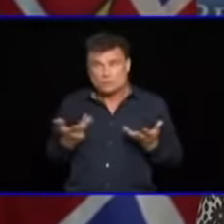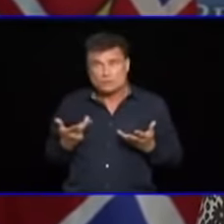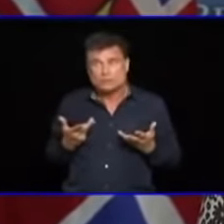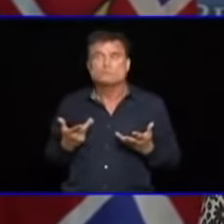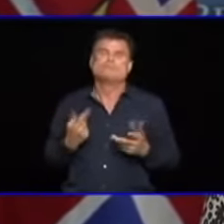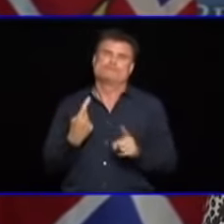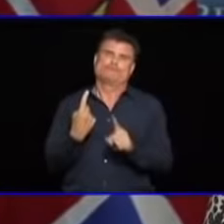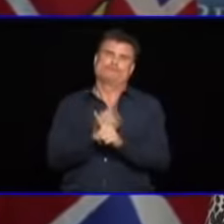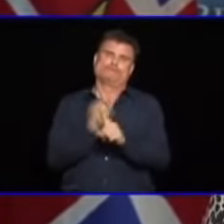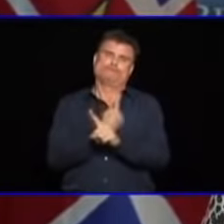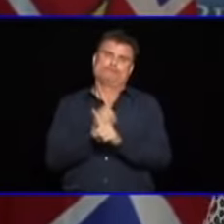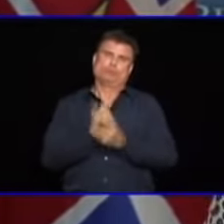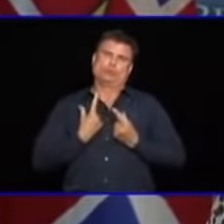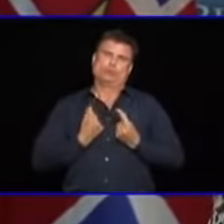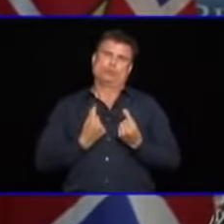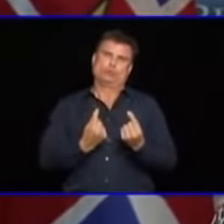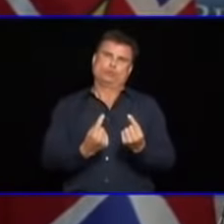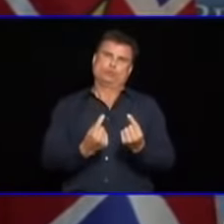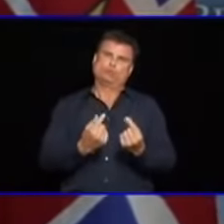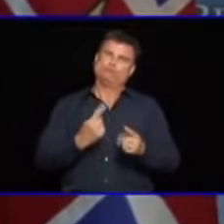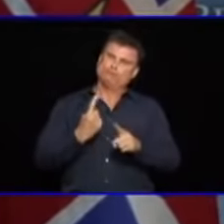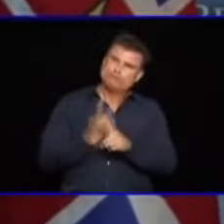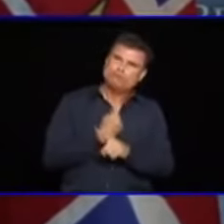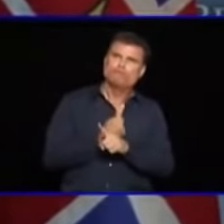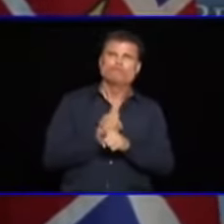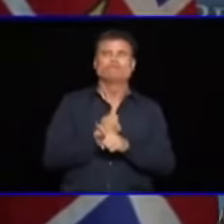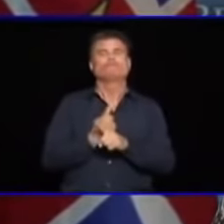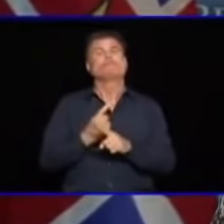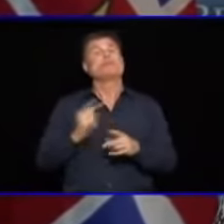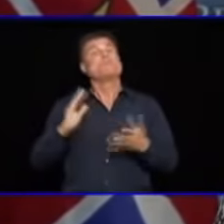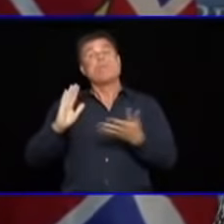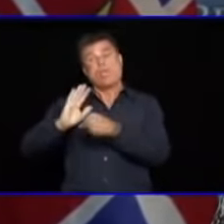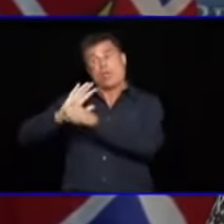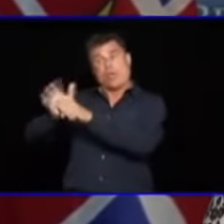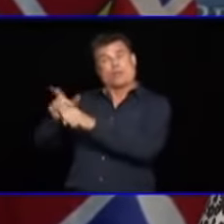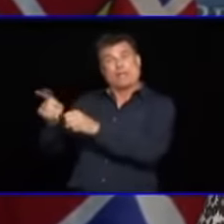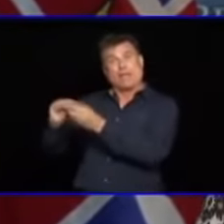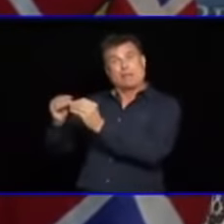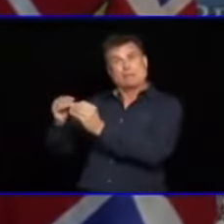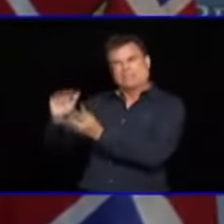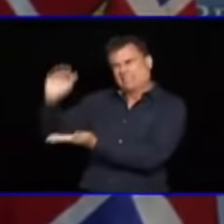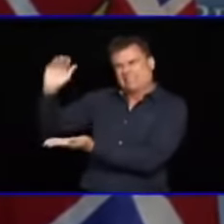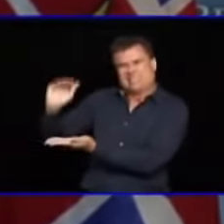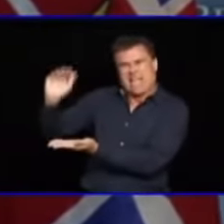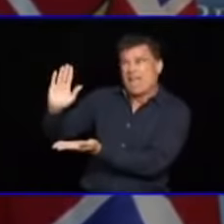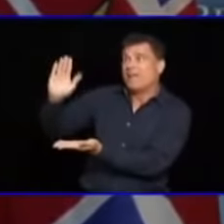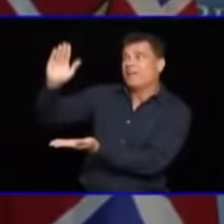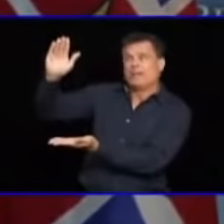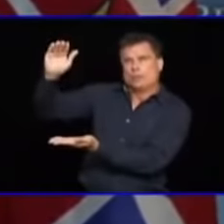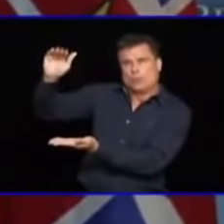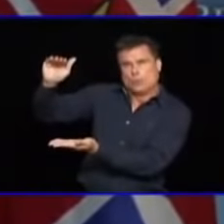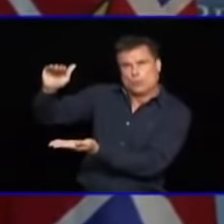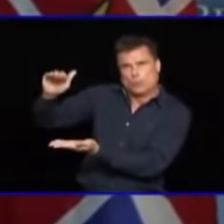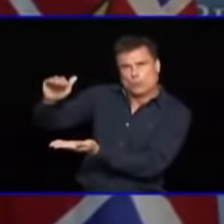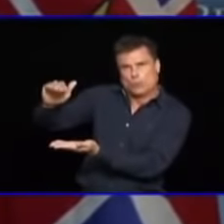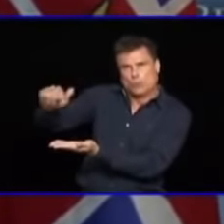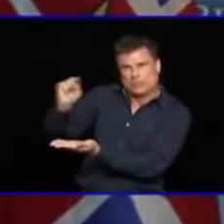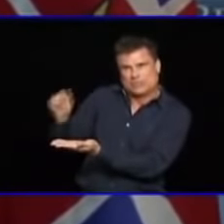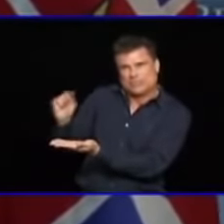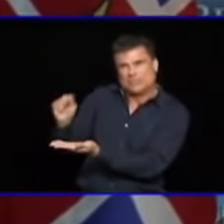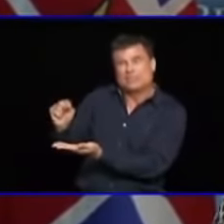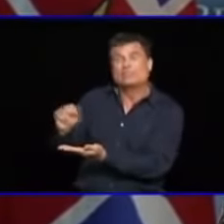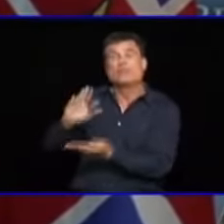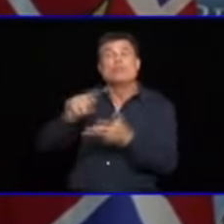back down. And of course, let's continue to do this by being kind, being